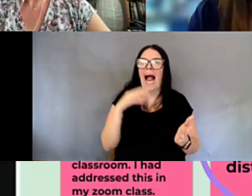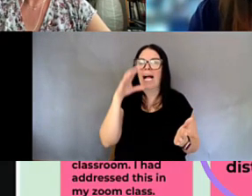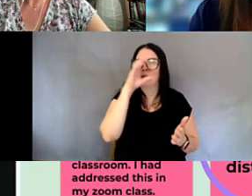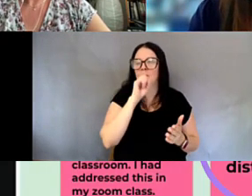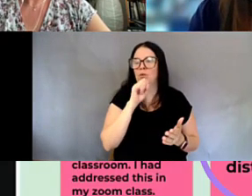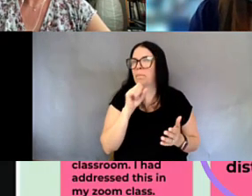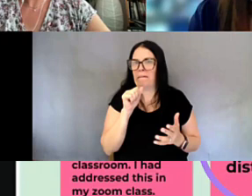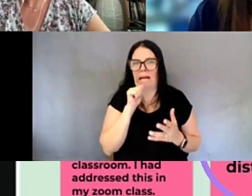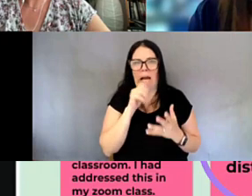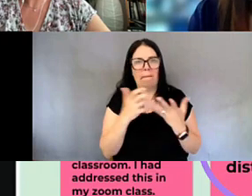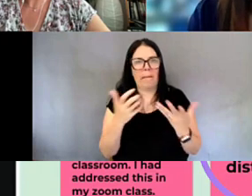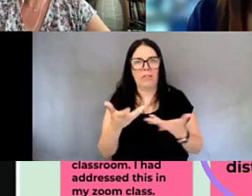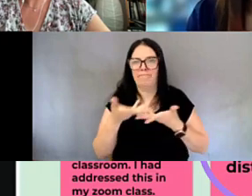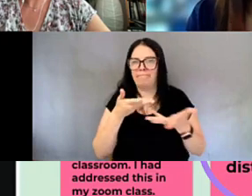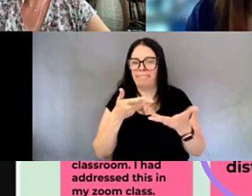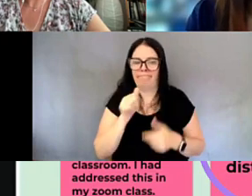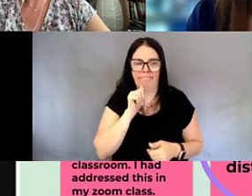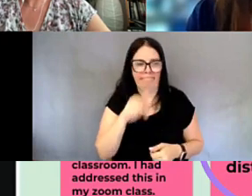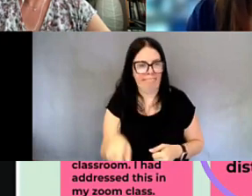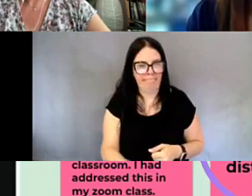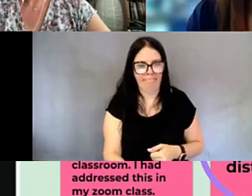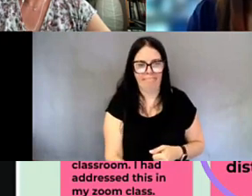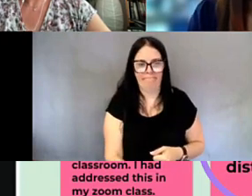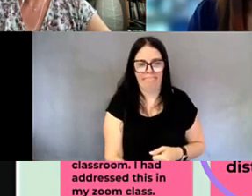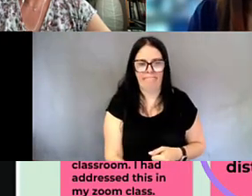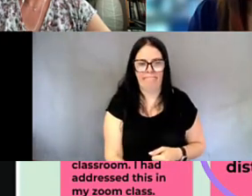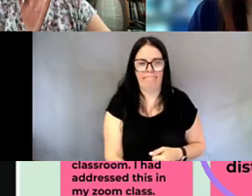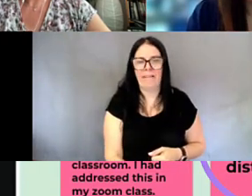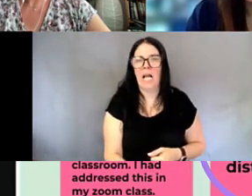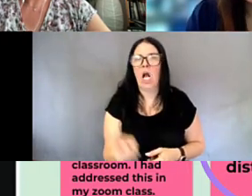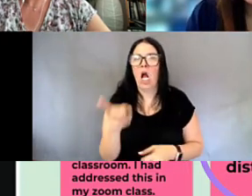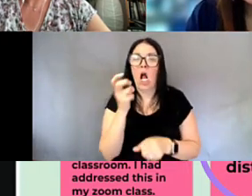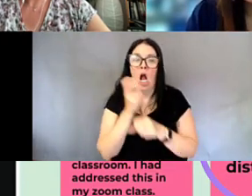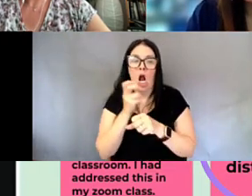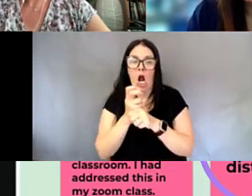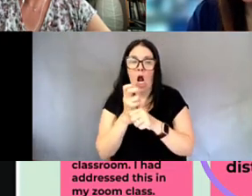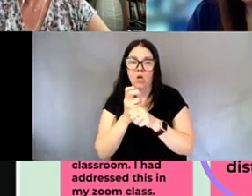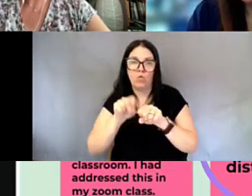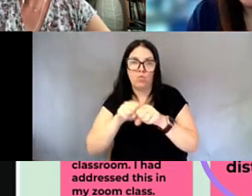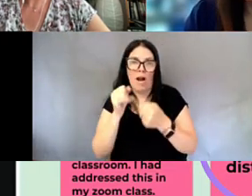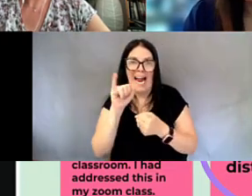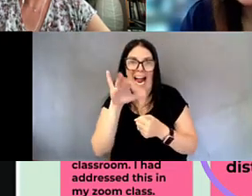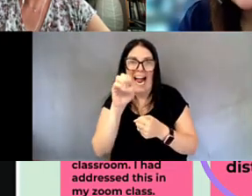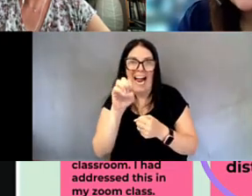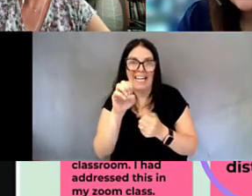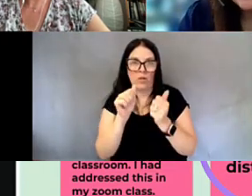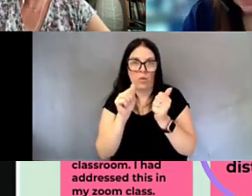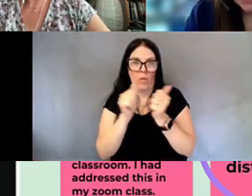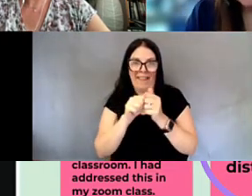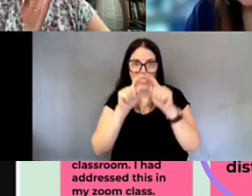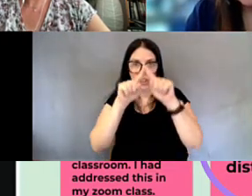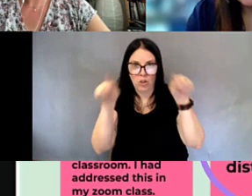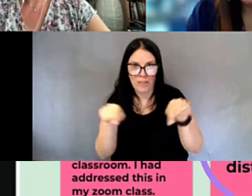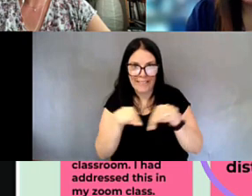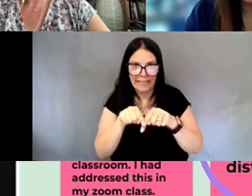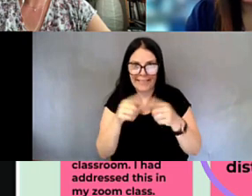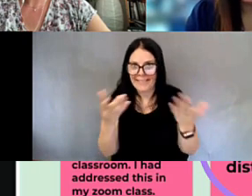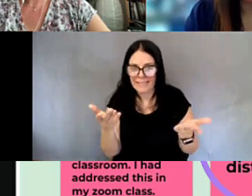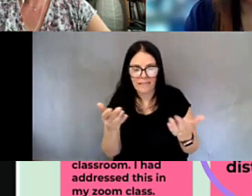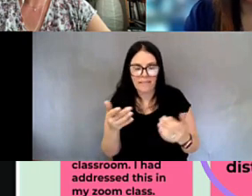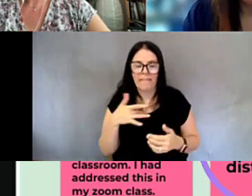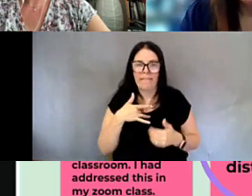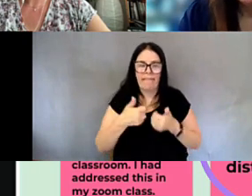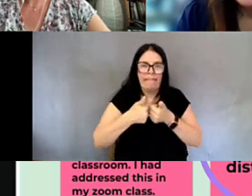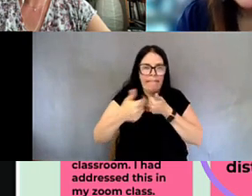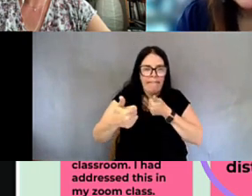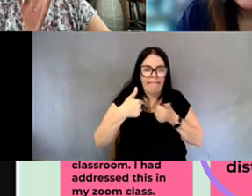and engagement. I think breaking the ice is harder behind the screen. I feel distance. I feel like